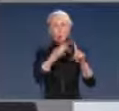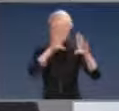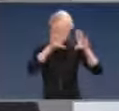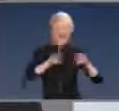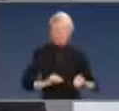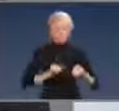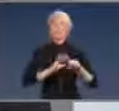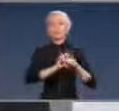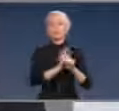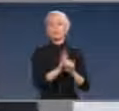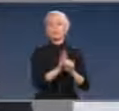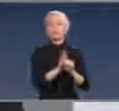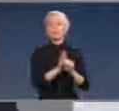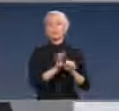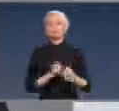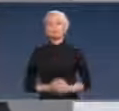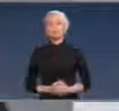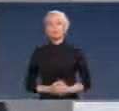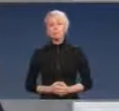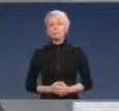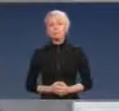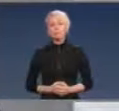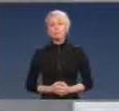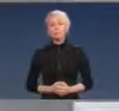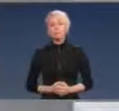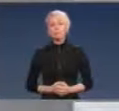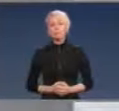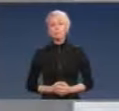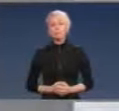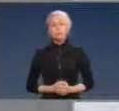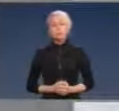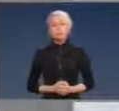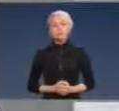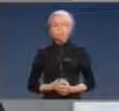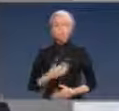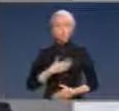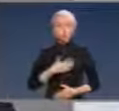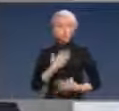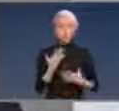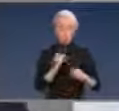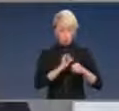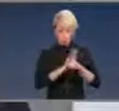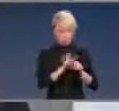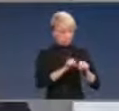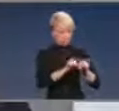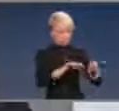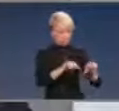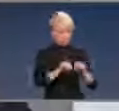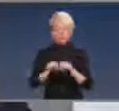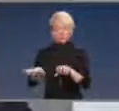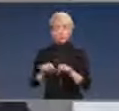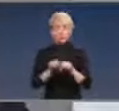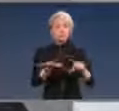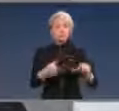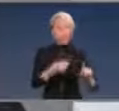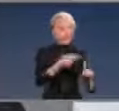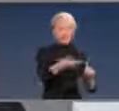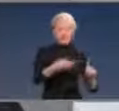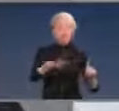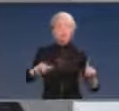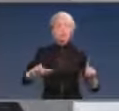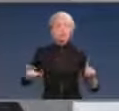the outset. The goal of that is obviously, and has always been, no community transmission. There will always be cases that come because